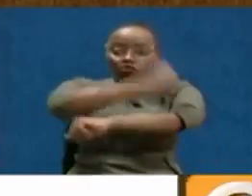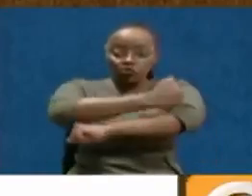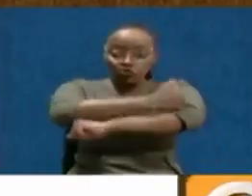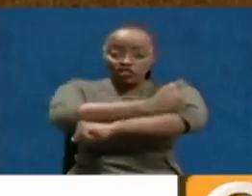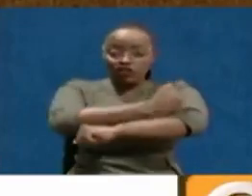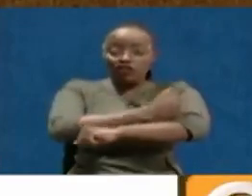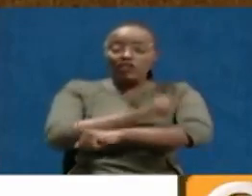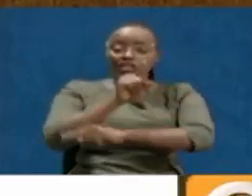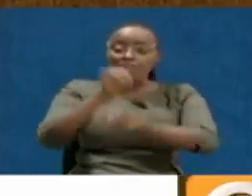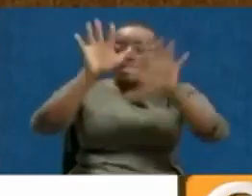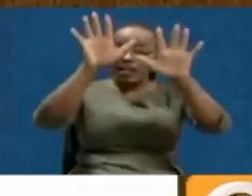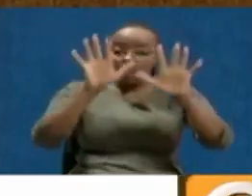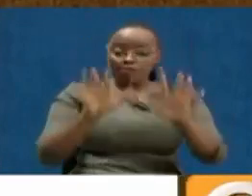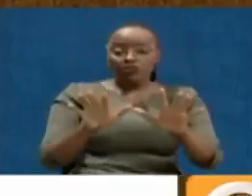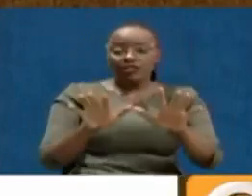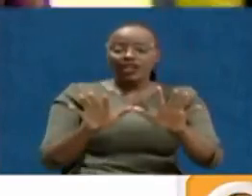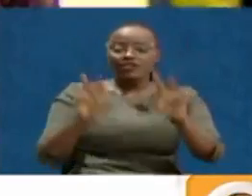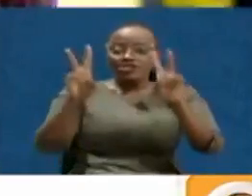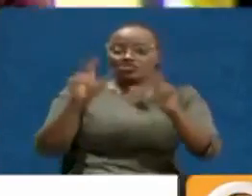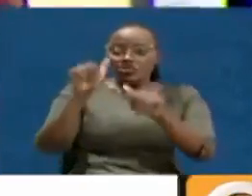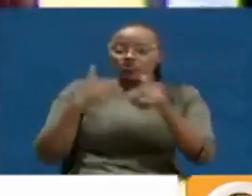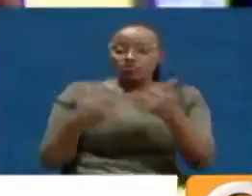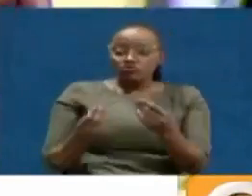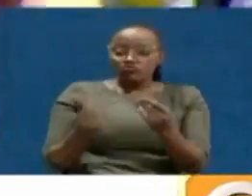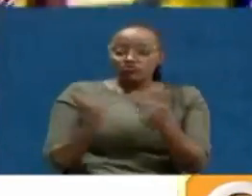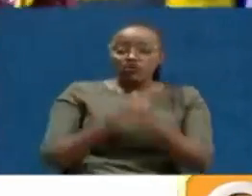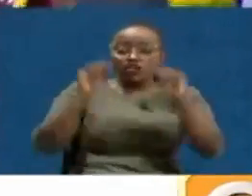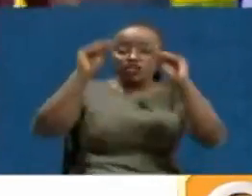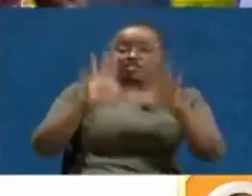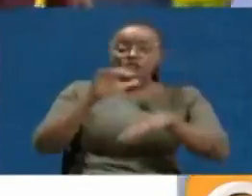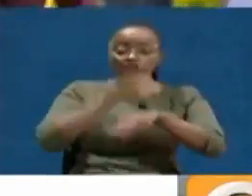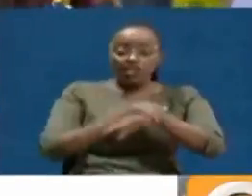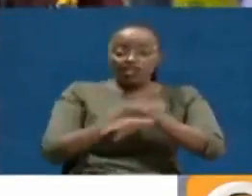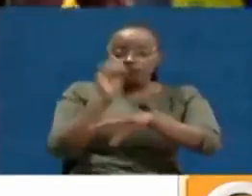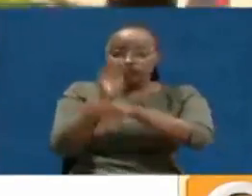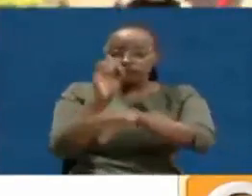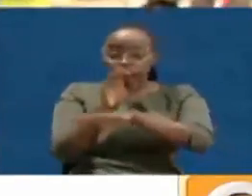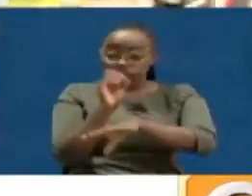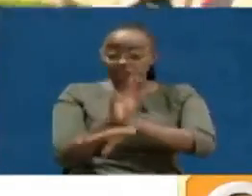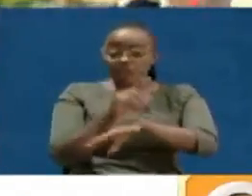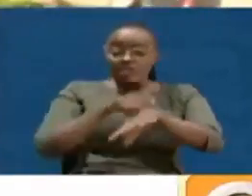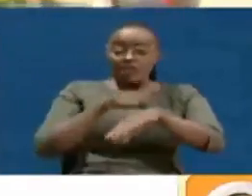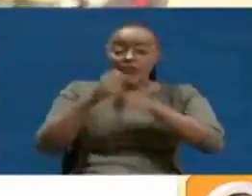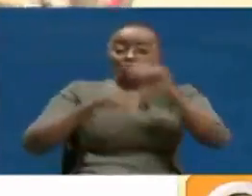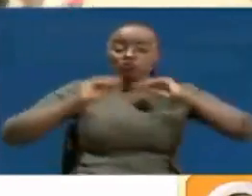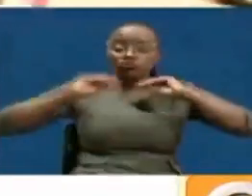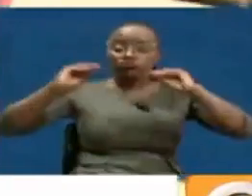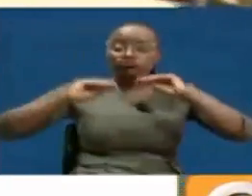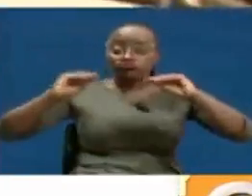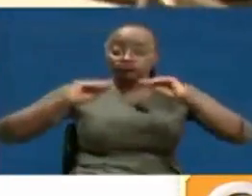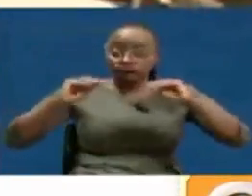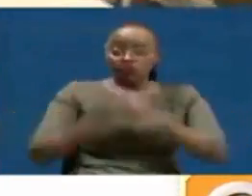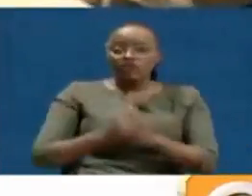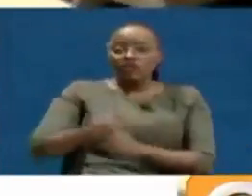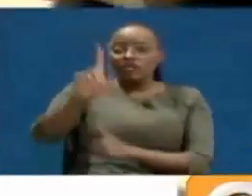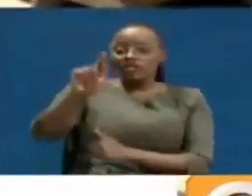schools, that's one of the key interventions we're putting in place. Teachers will also be receiving guidance and counseling as they teach through the pandemic.